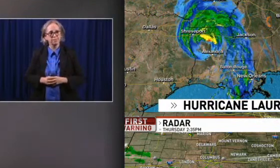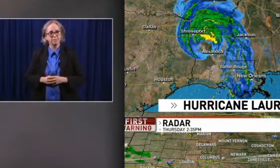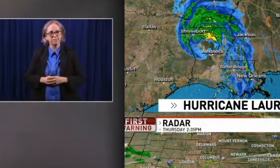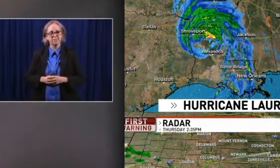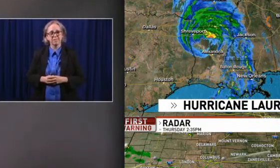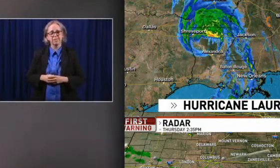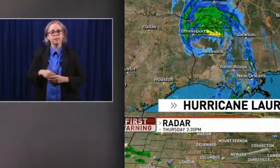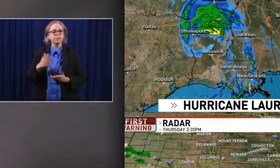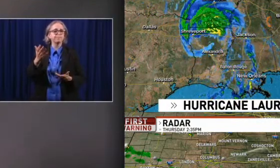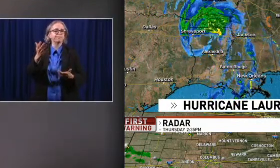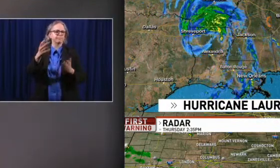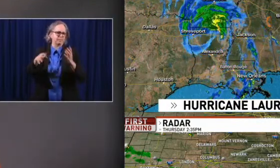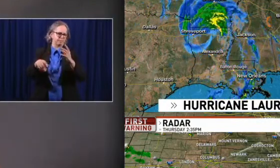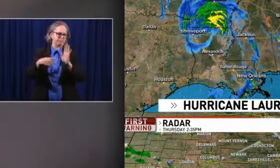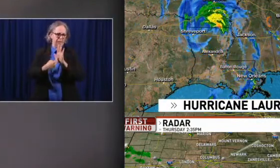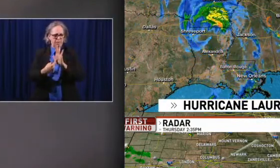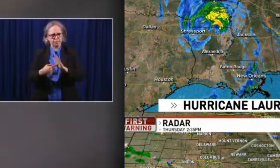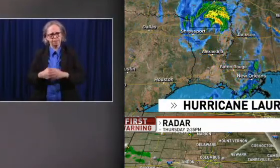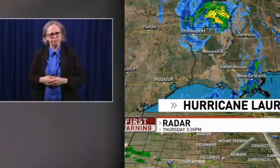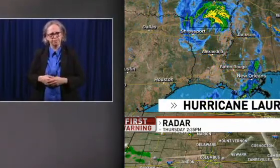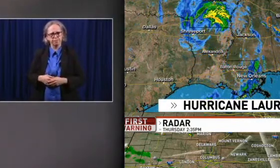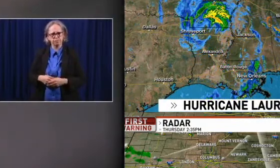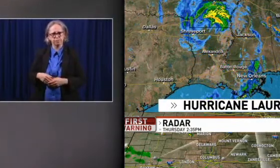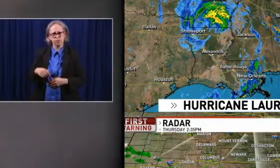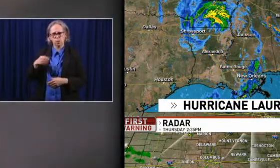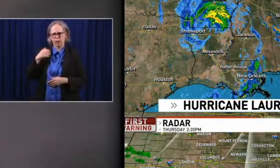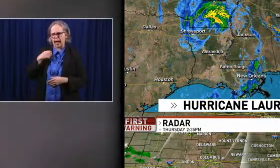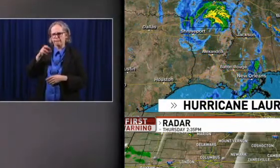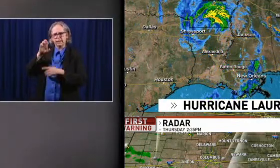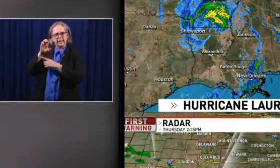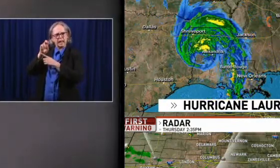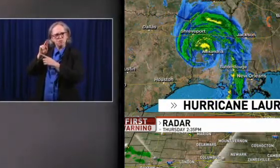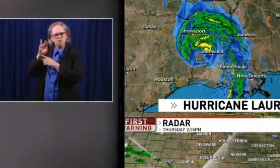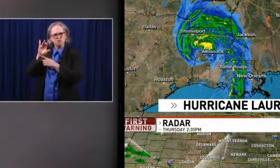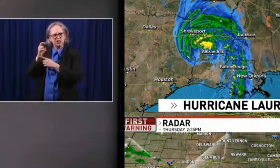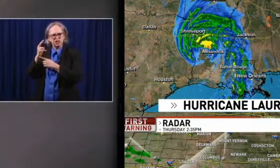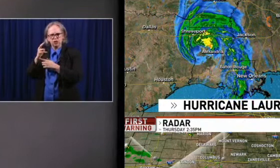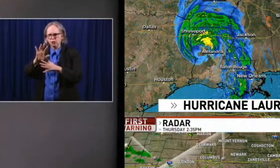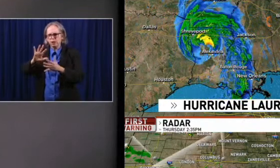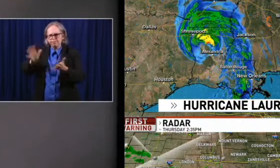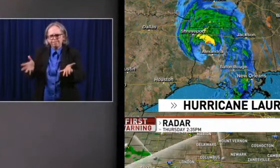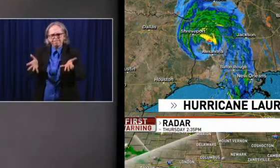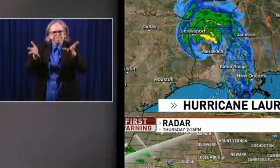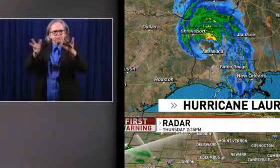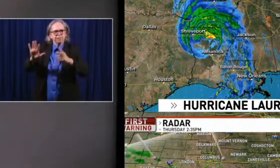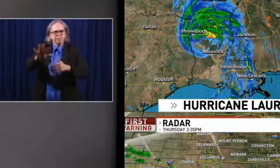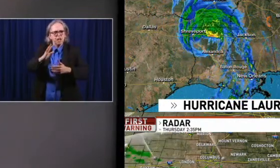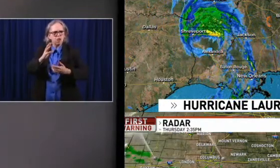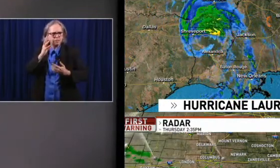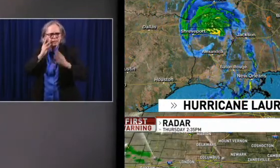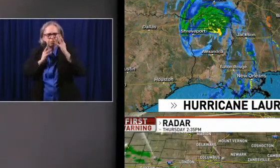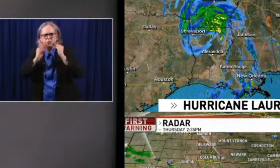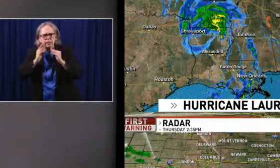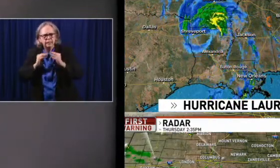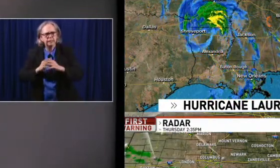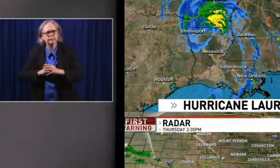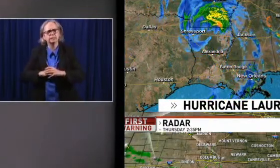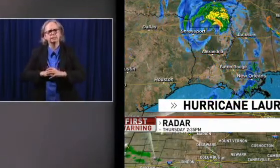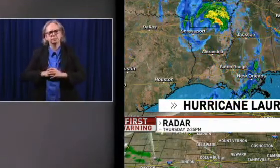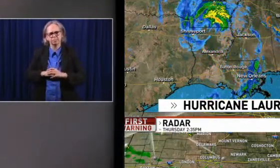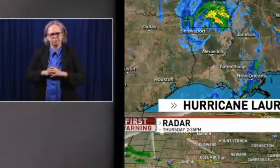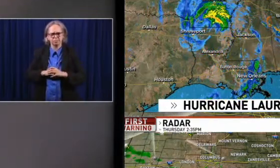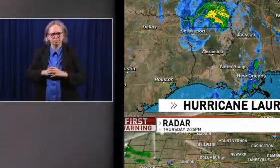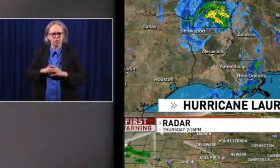experience as we've adapted, as all of my friends whom you'll be speaking with today have done.